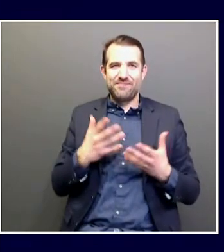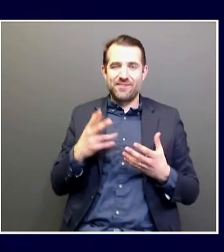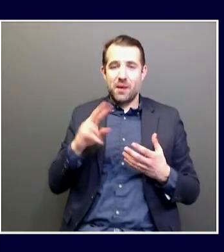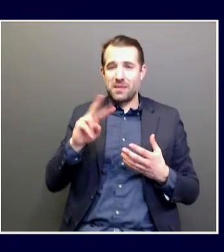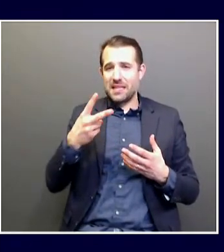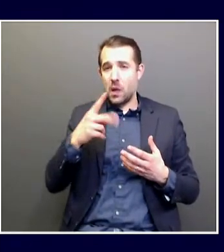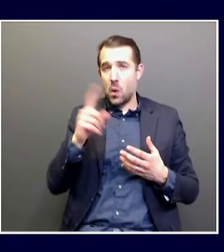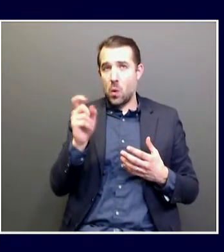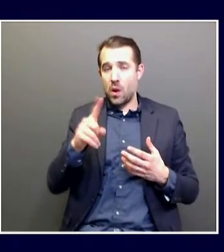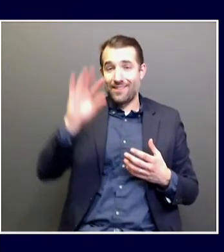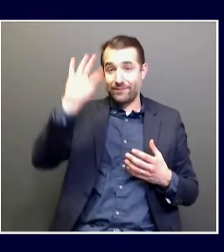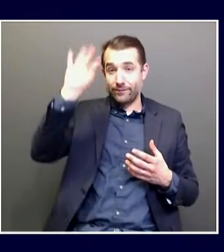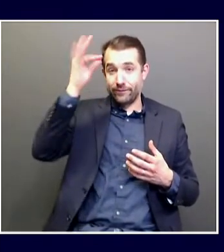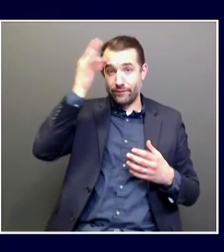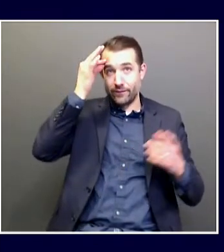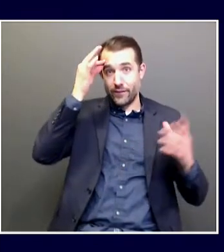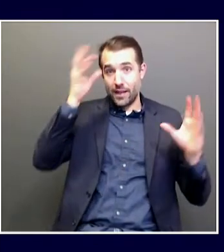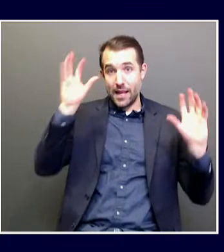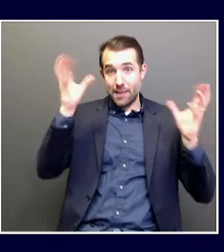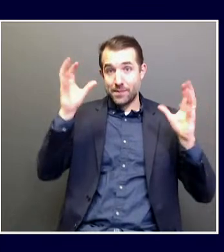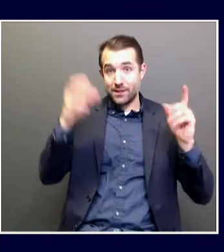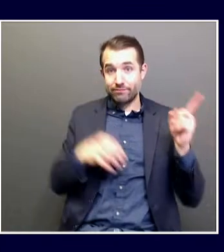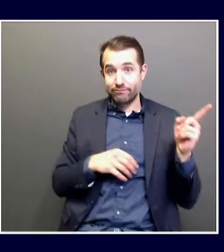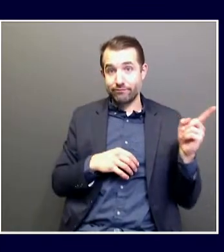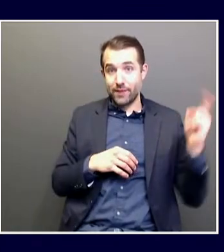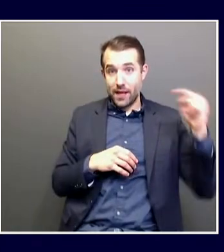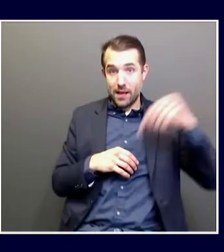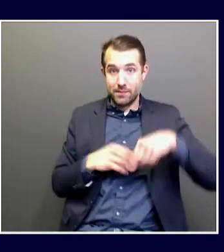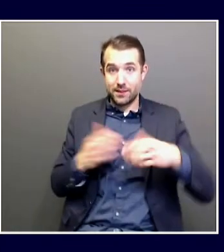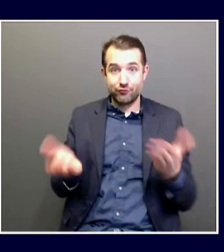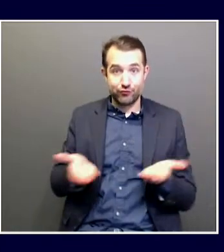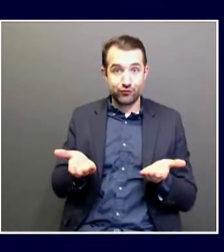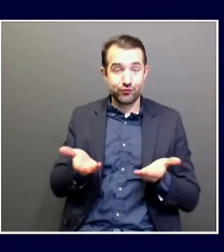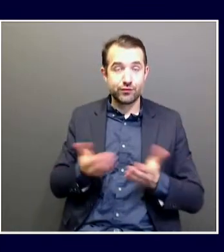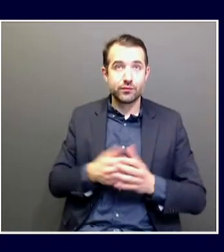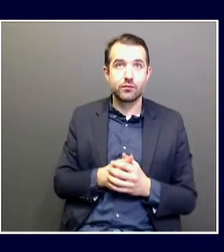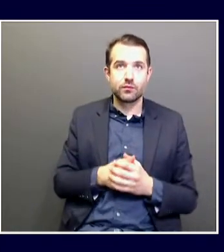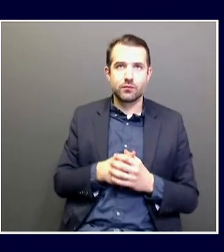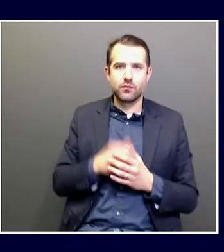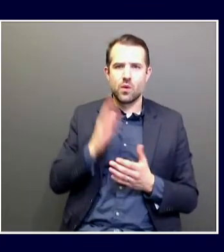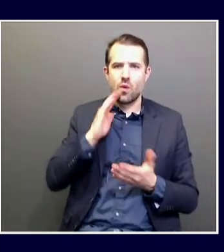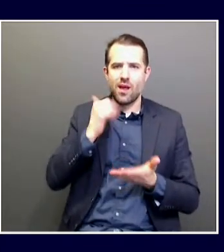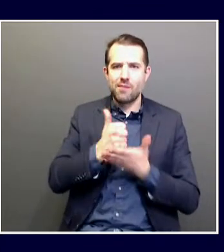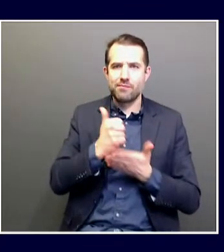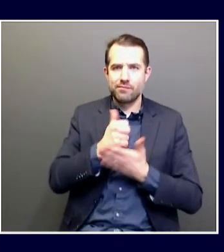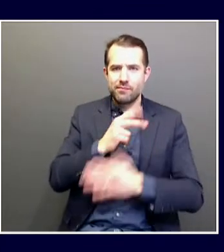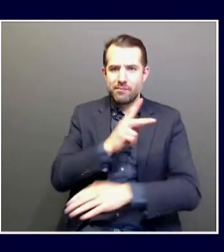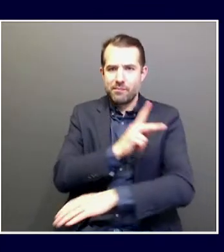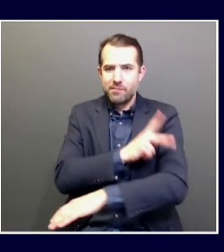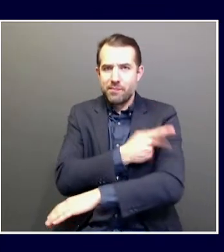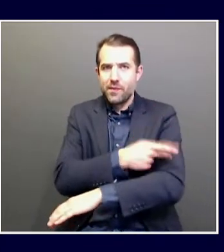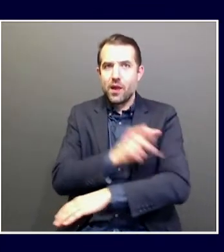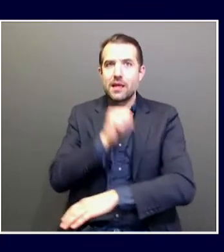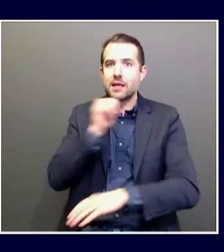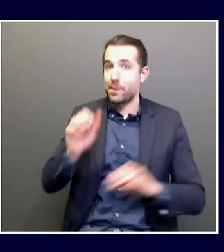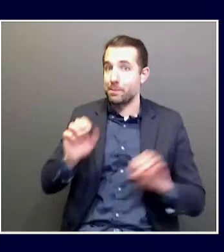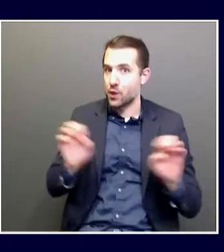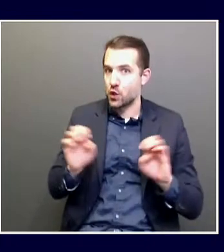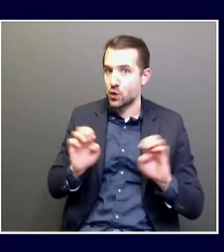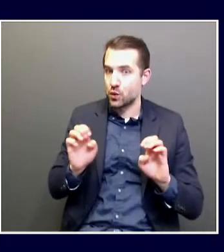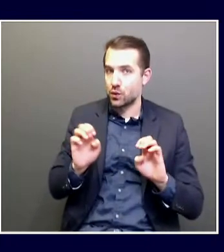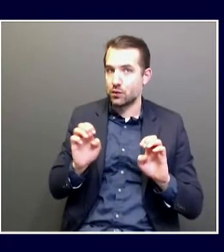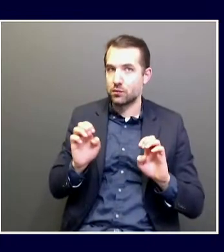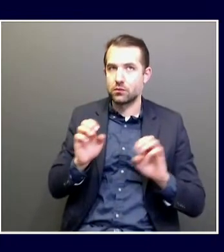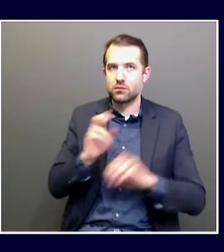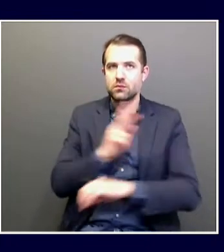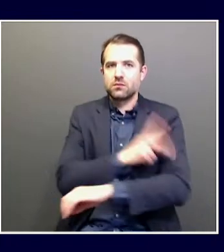government. So I understand that they will help transfer patients, non-emergency patients, but